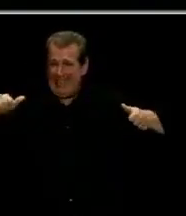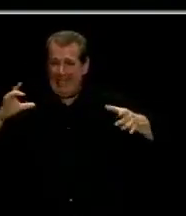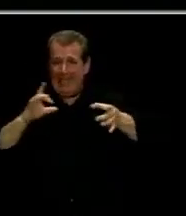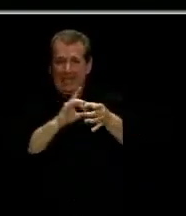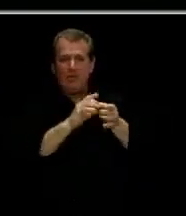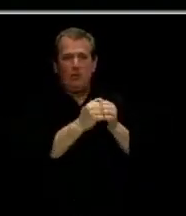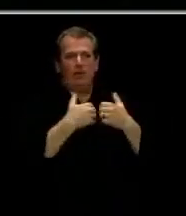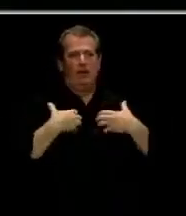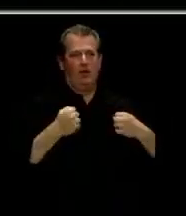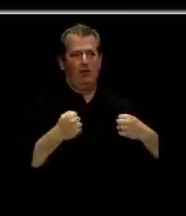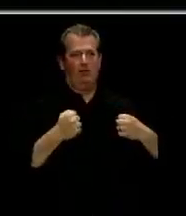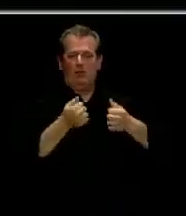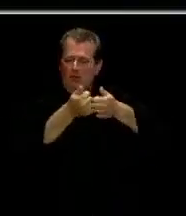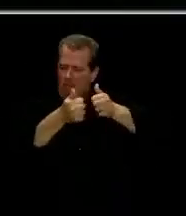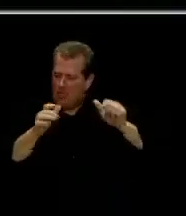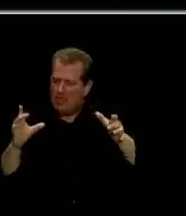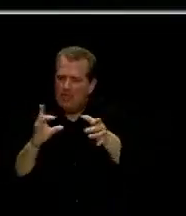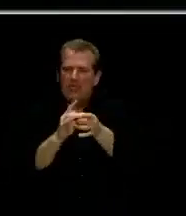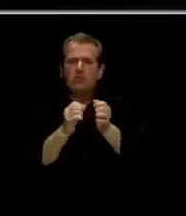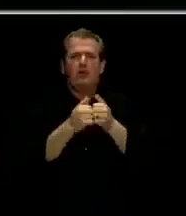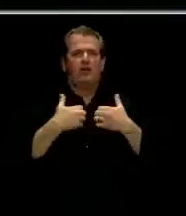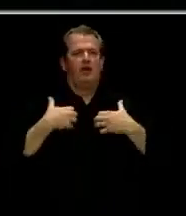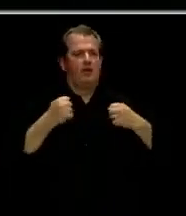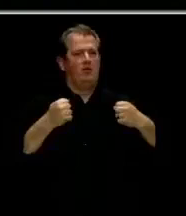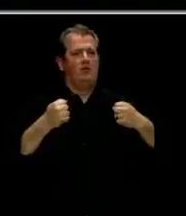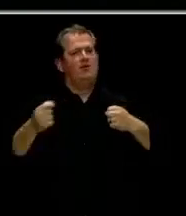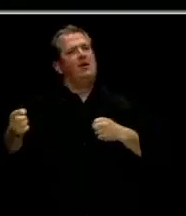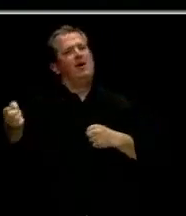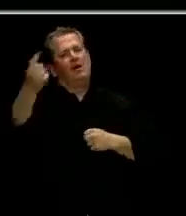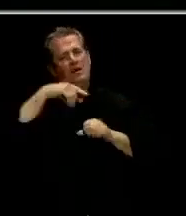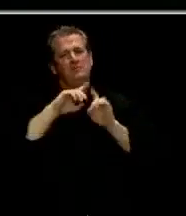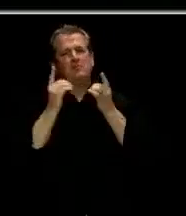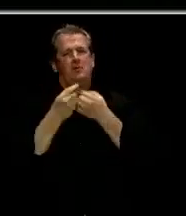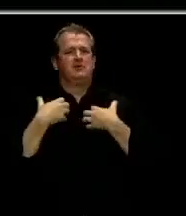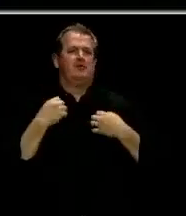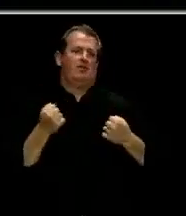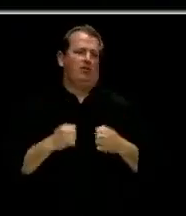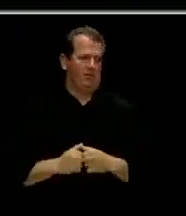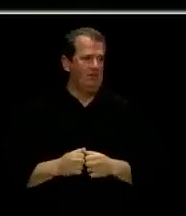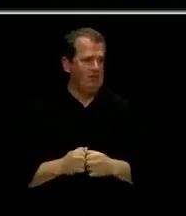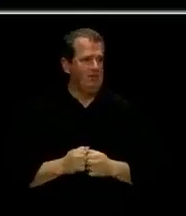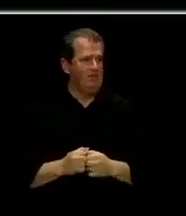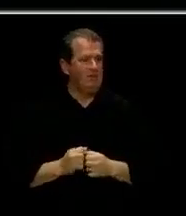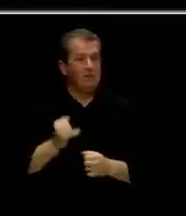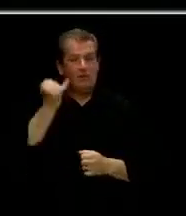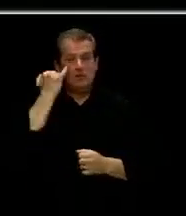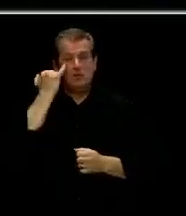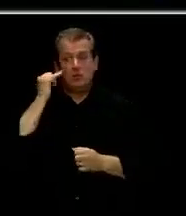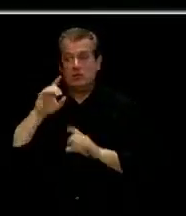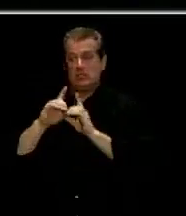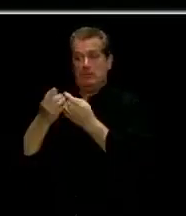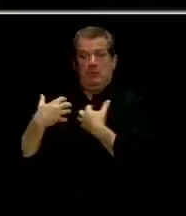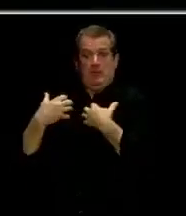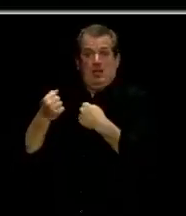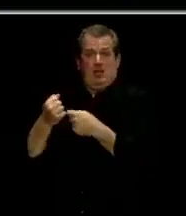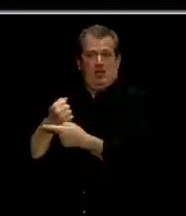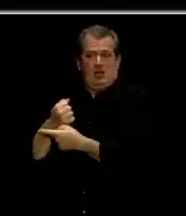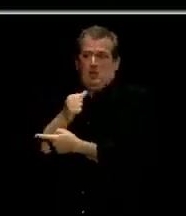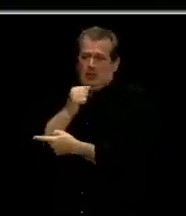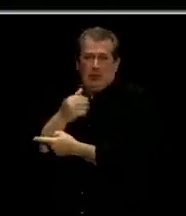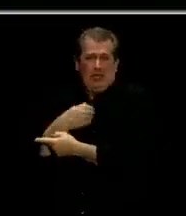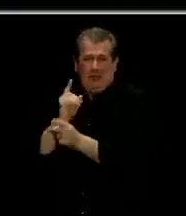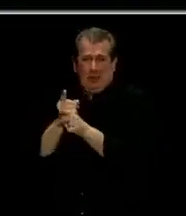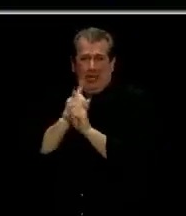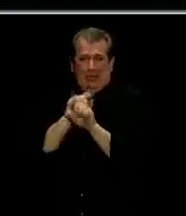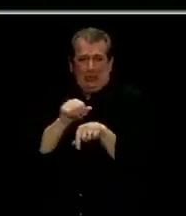please come to our county departments of health. And even if they don't have exactly the